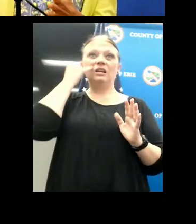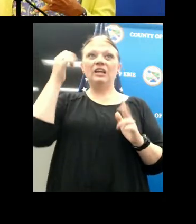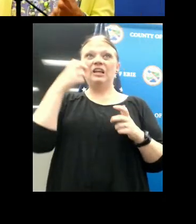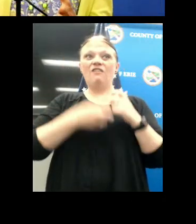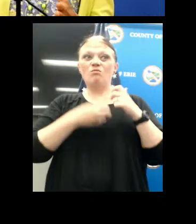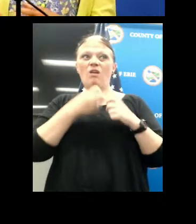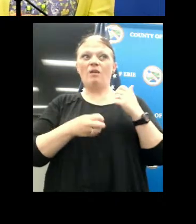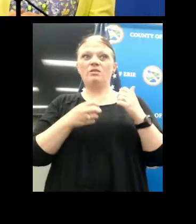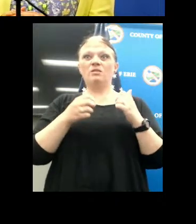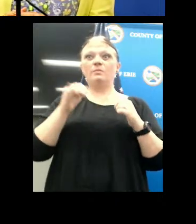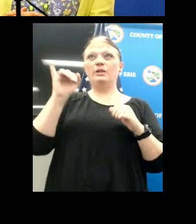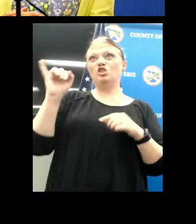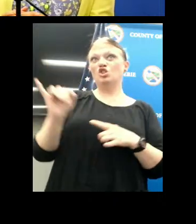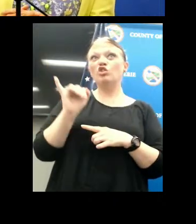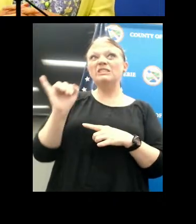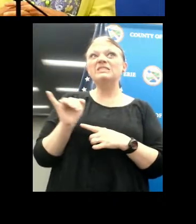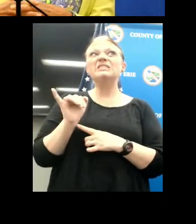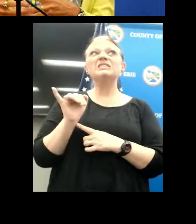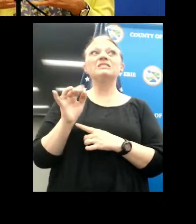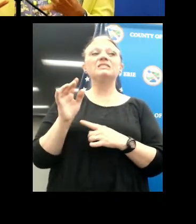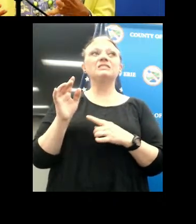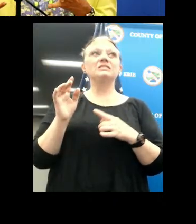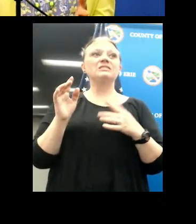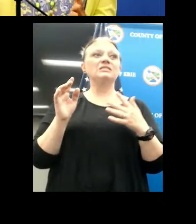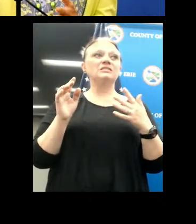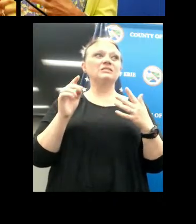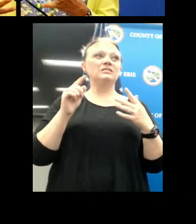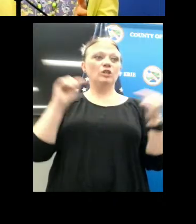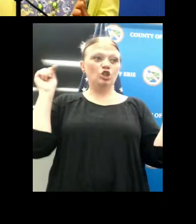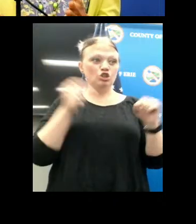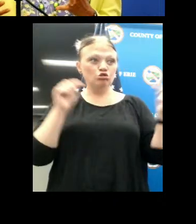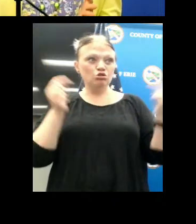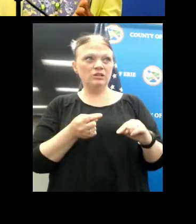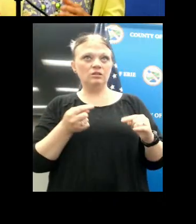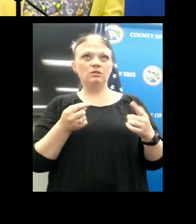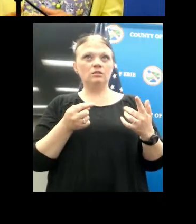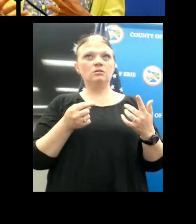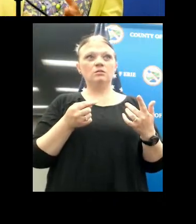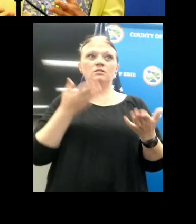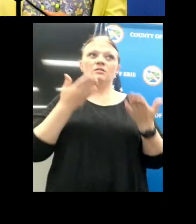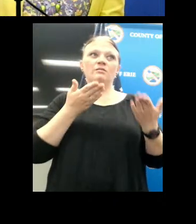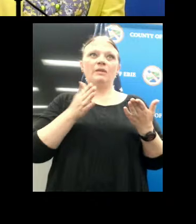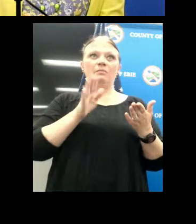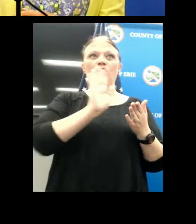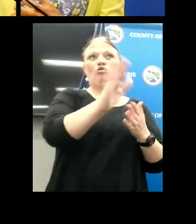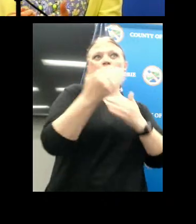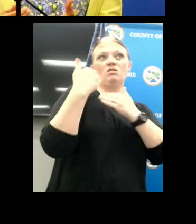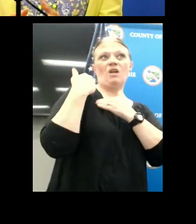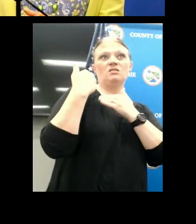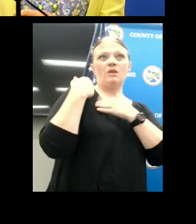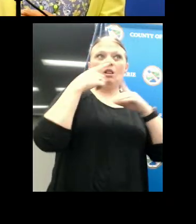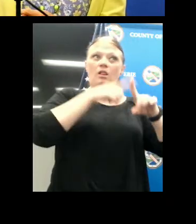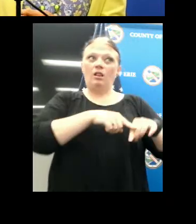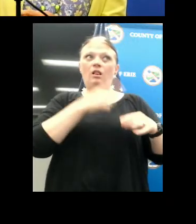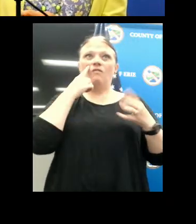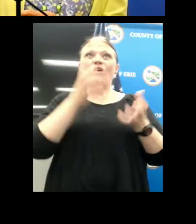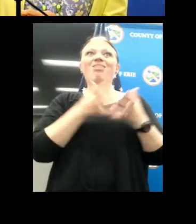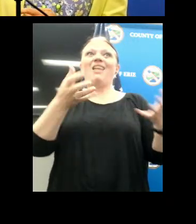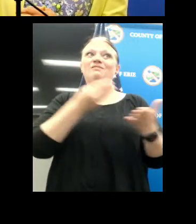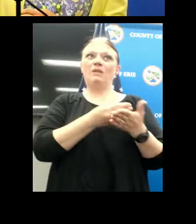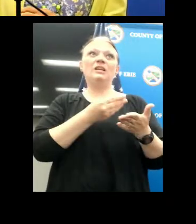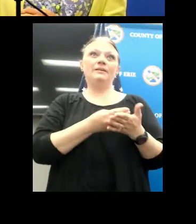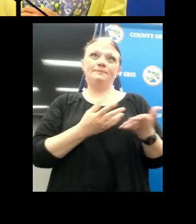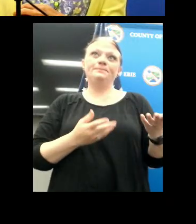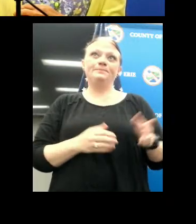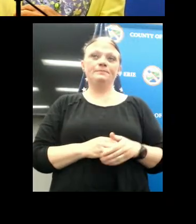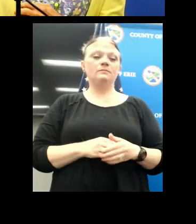is a problem with their insurance and there is an injury, they could be held liable and responsible for a lot of money. So